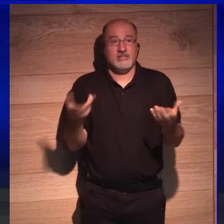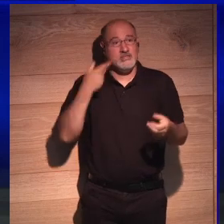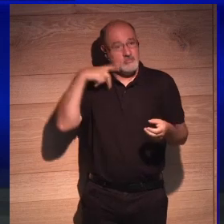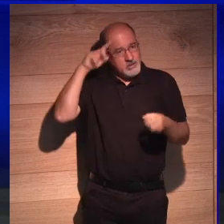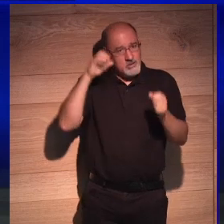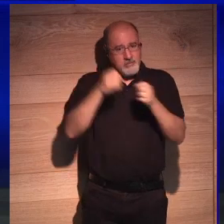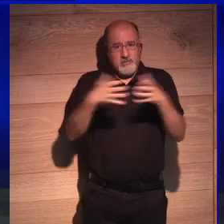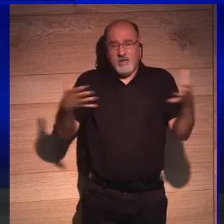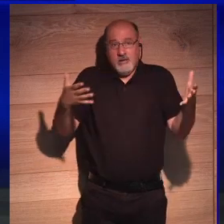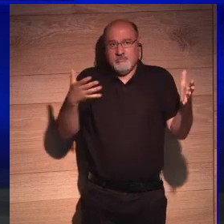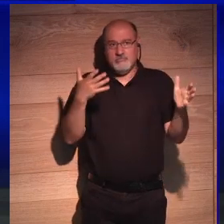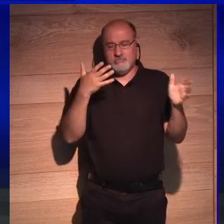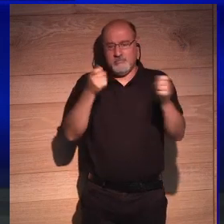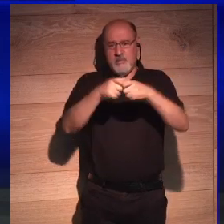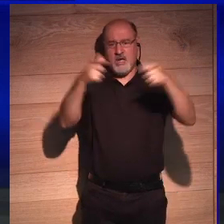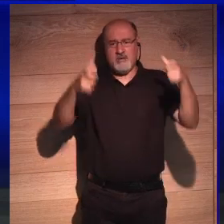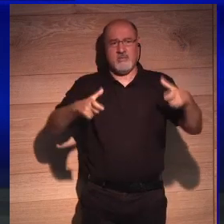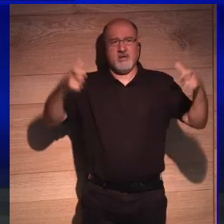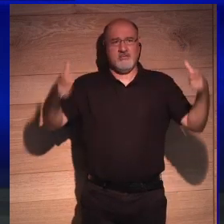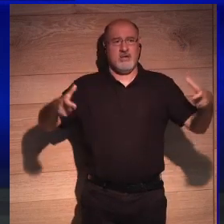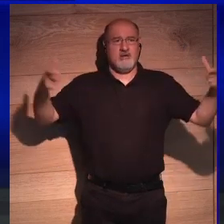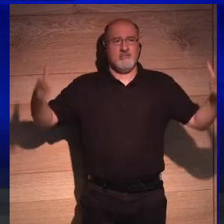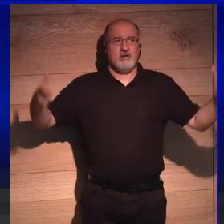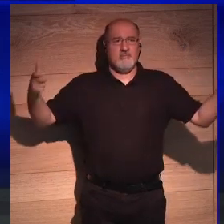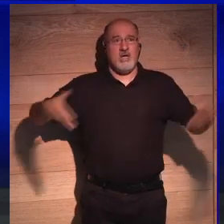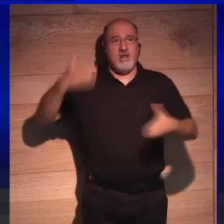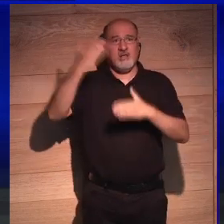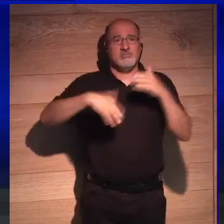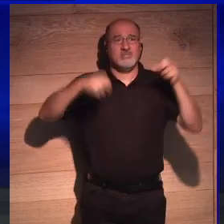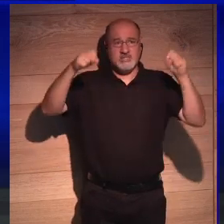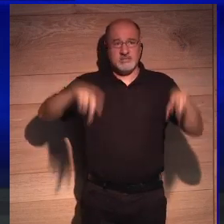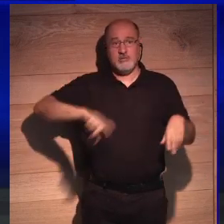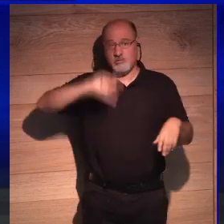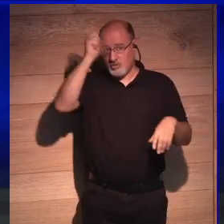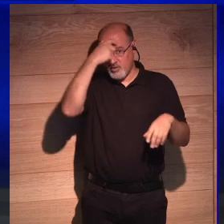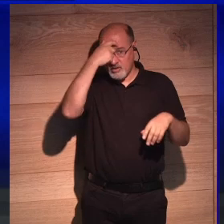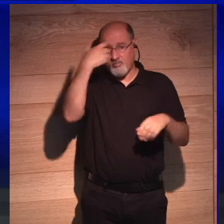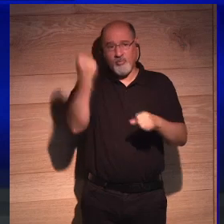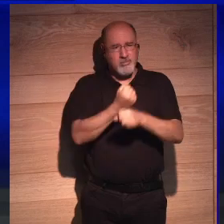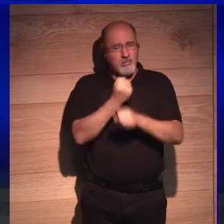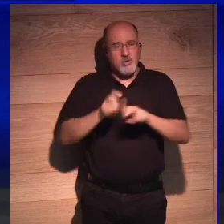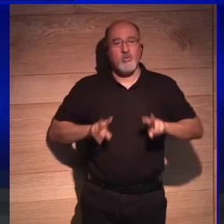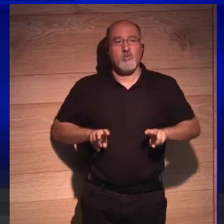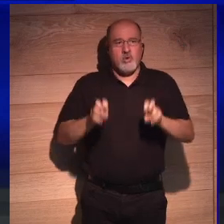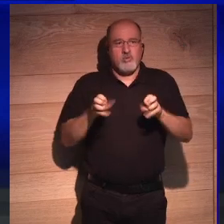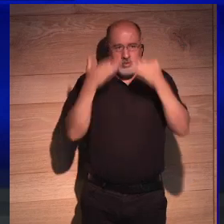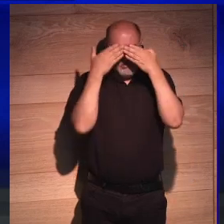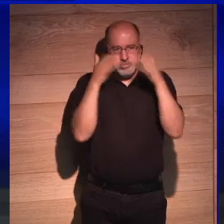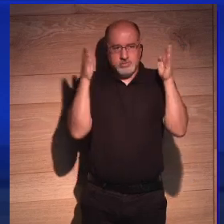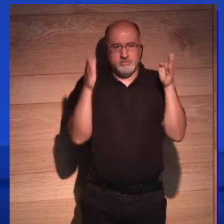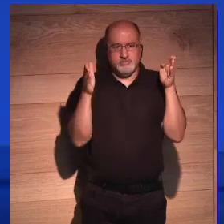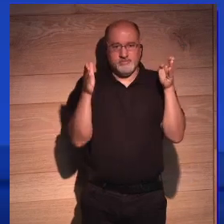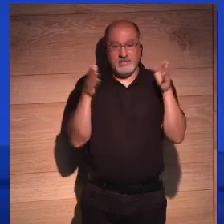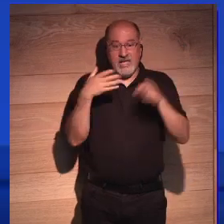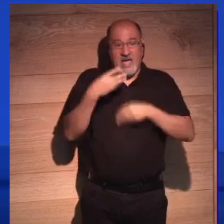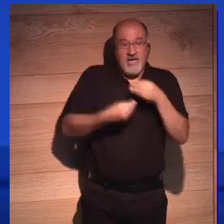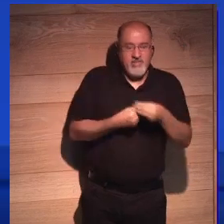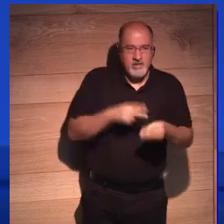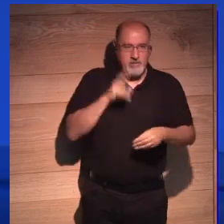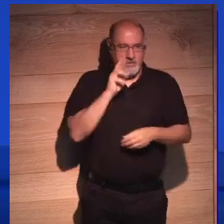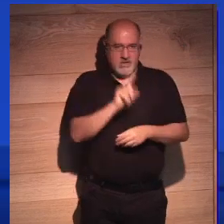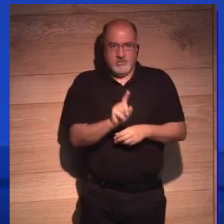It's about a whole new conceptual framework for delivering media, which is about doing rather than seeing. It's about